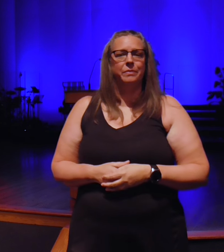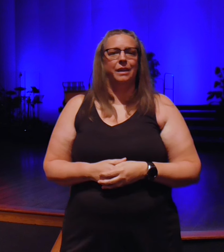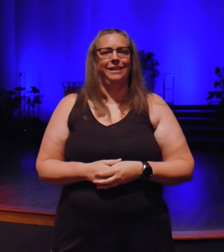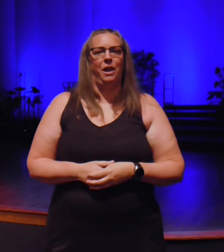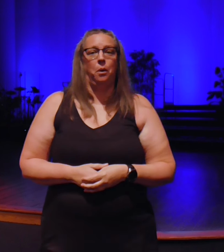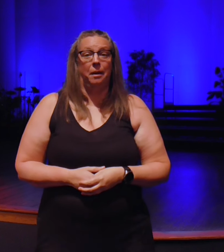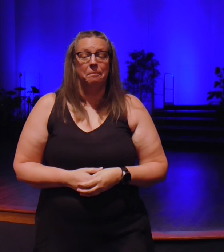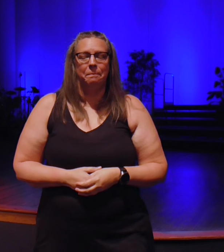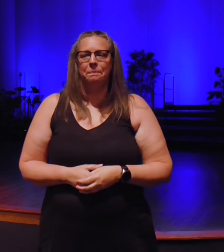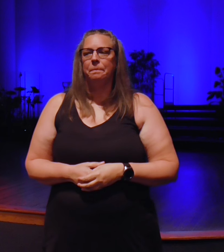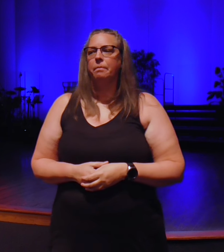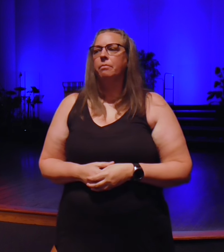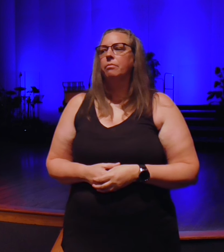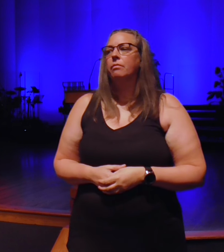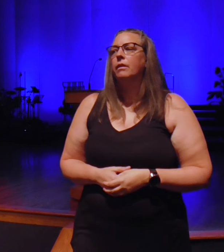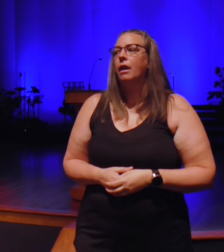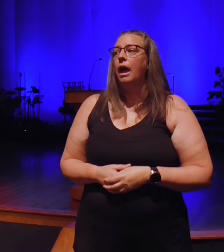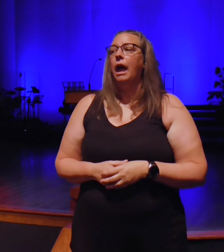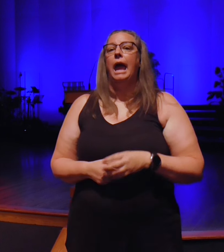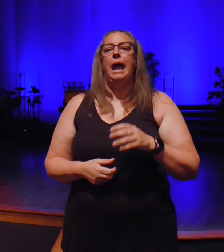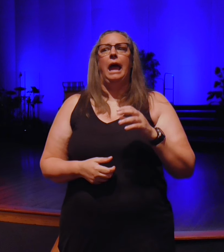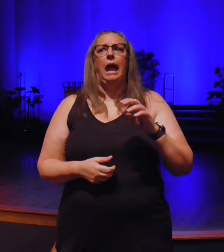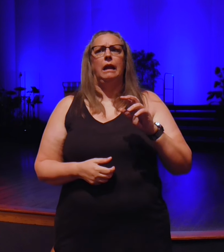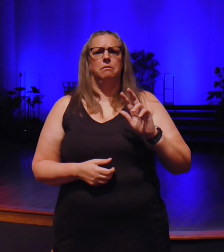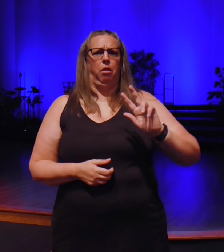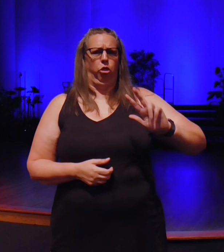And then there's confidentiality.